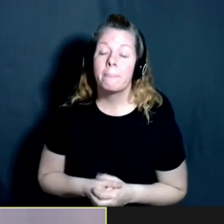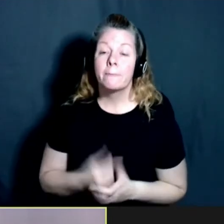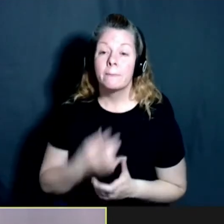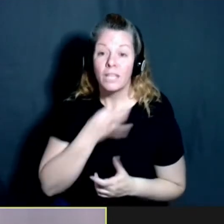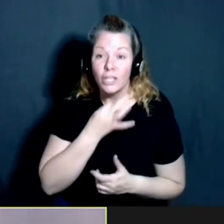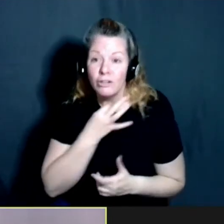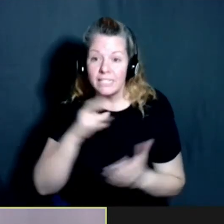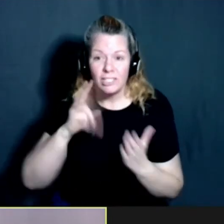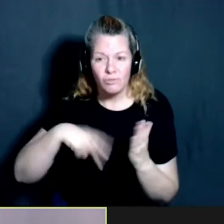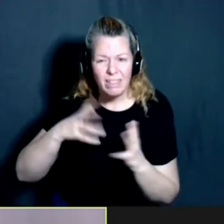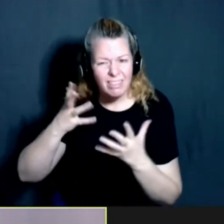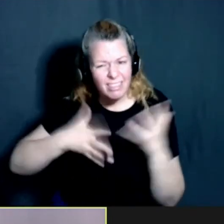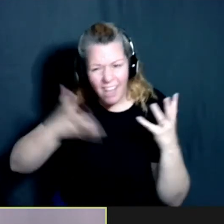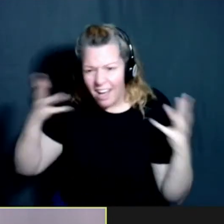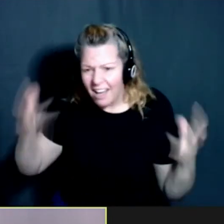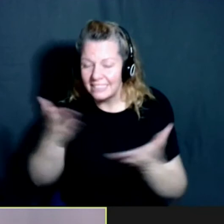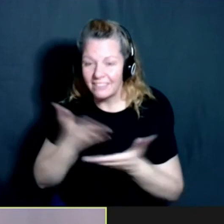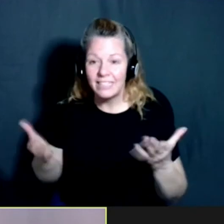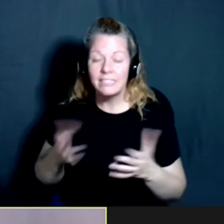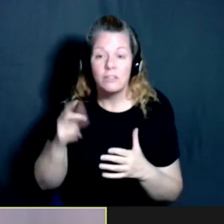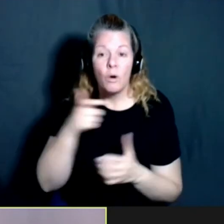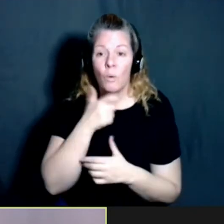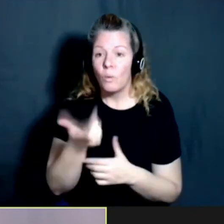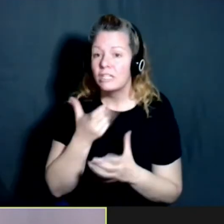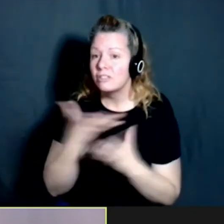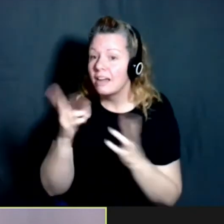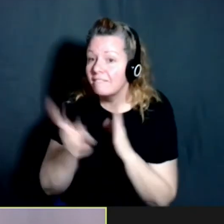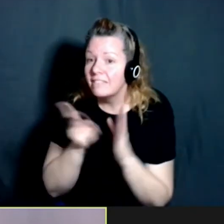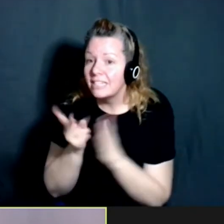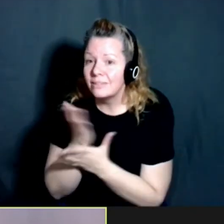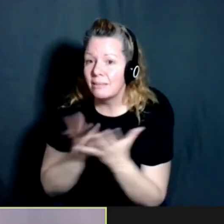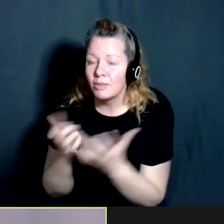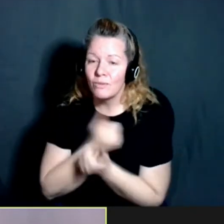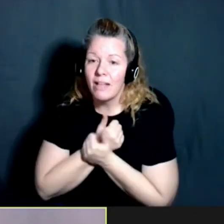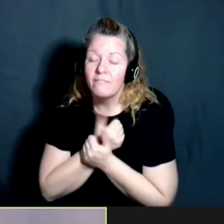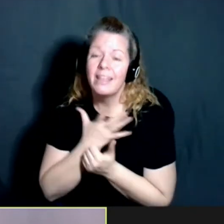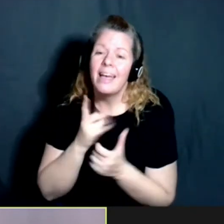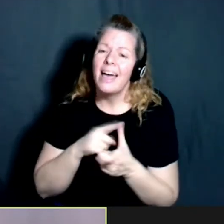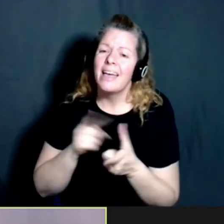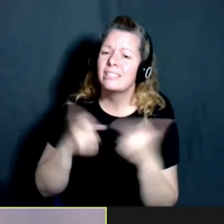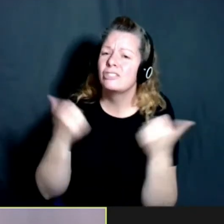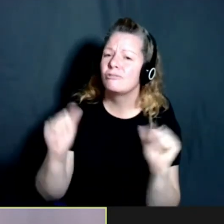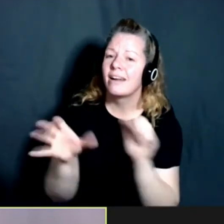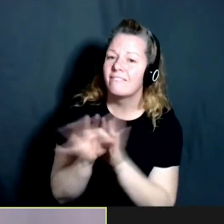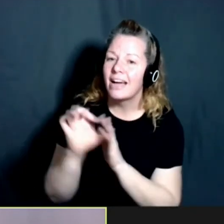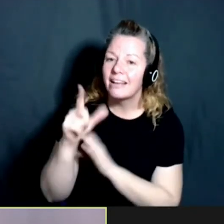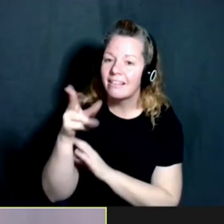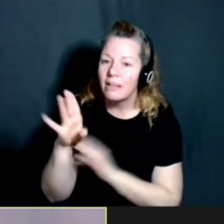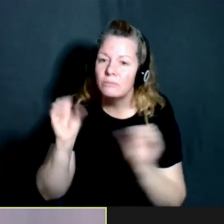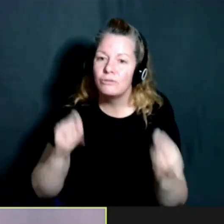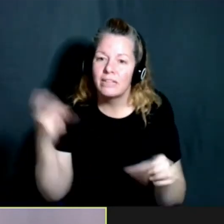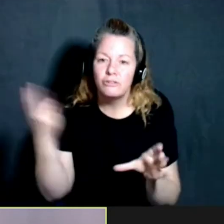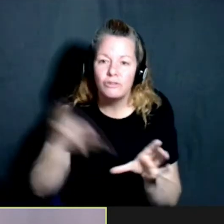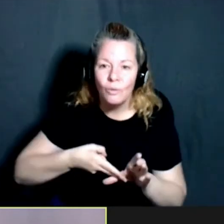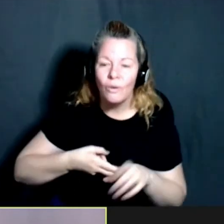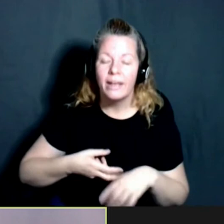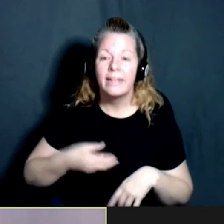read lots of things or watch lots of videos about something that you love, and then try to find clubs or something that you can join